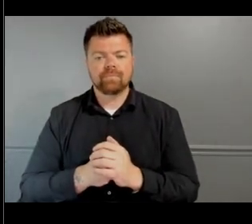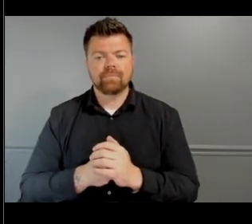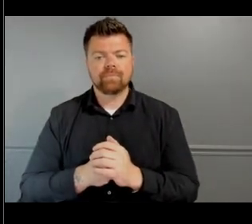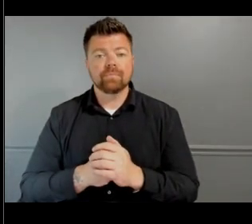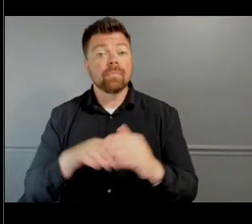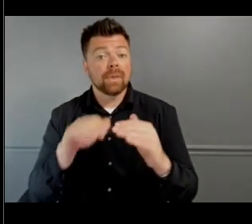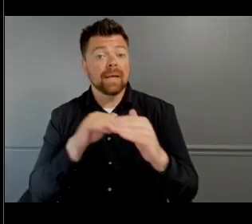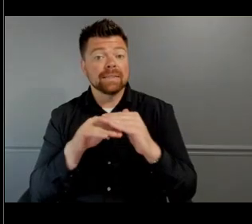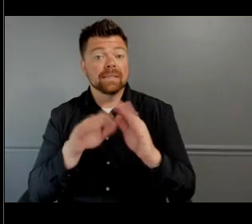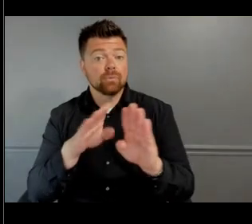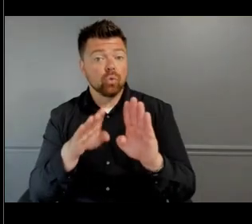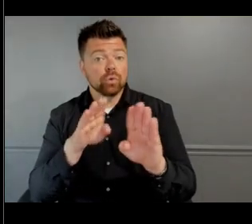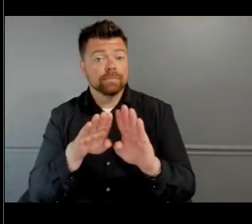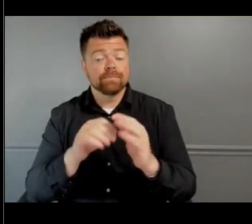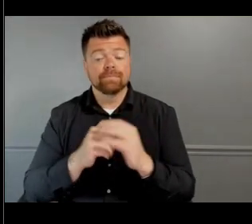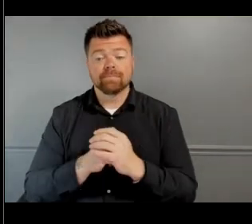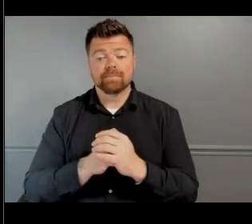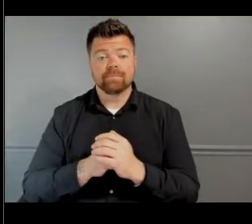Accessible doors.